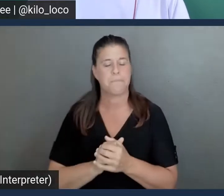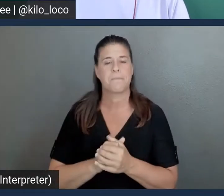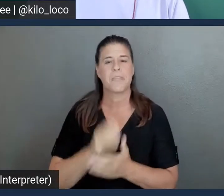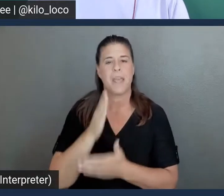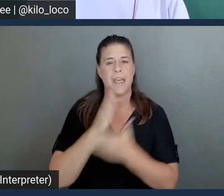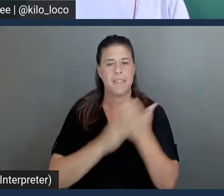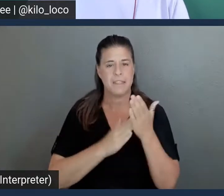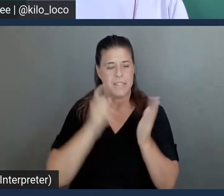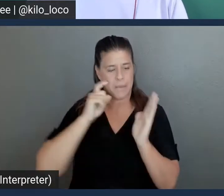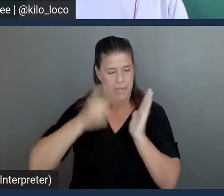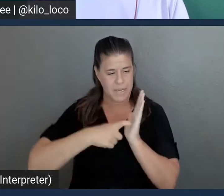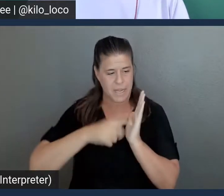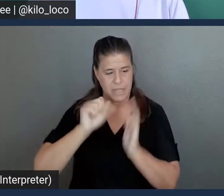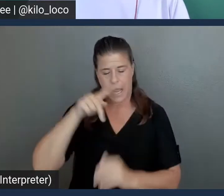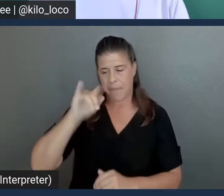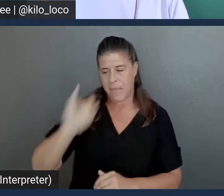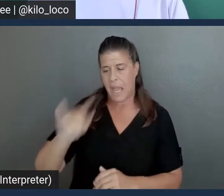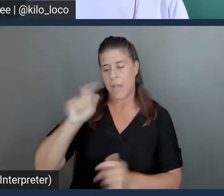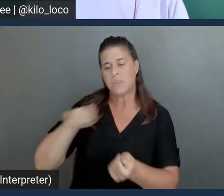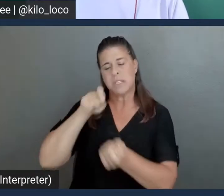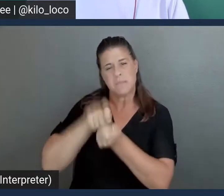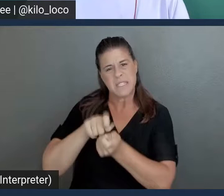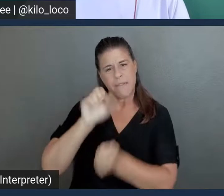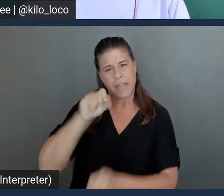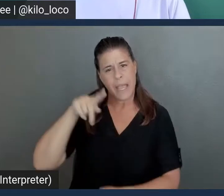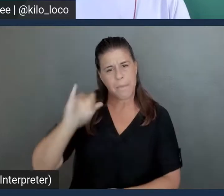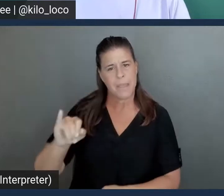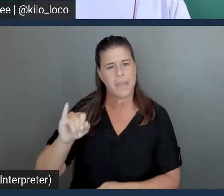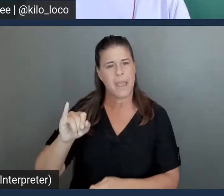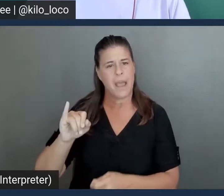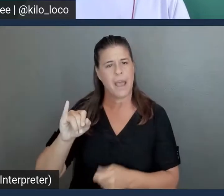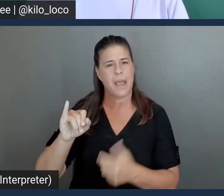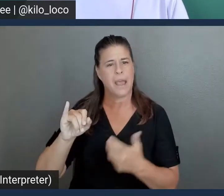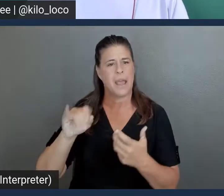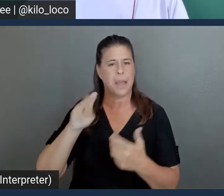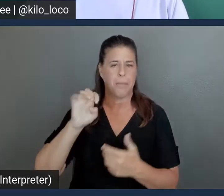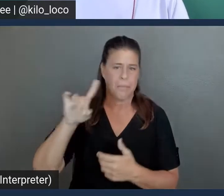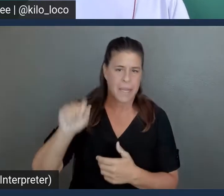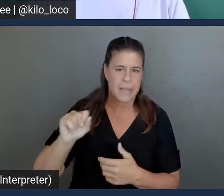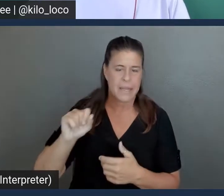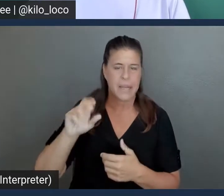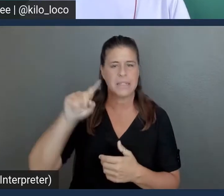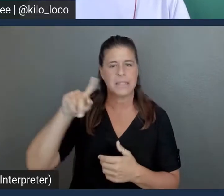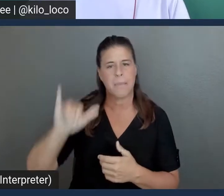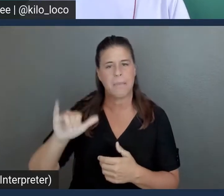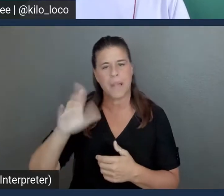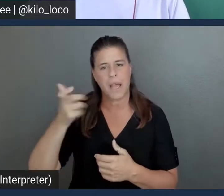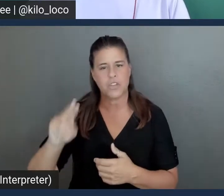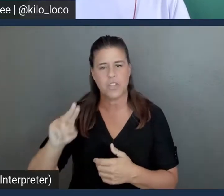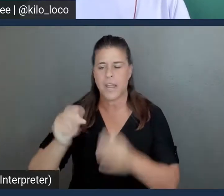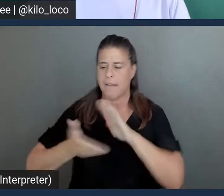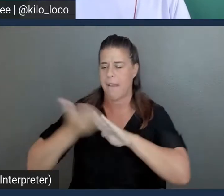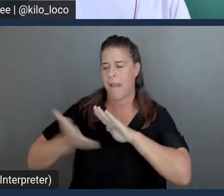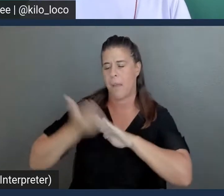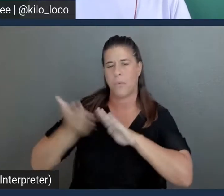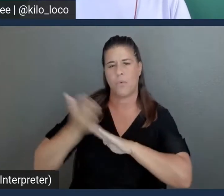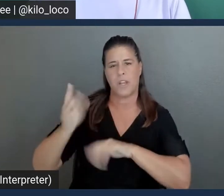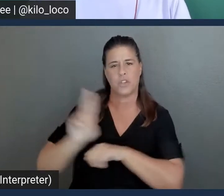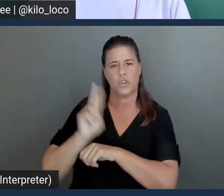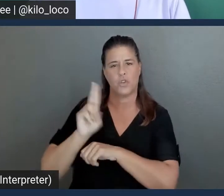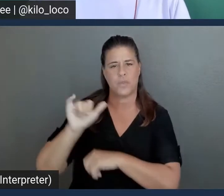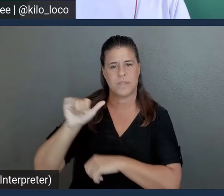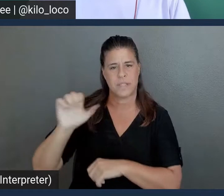Detection API was a specific API geared at media supply chain use cases and operations use cases, which